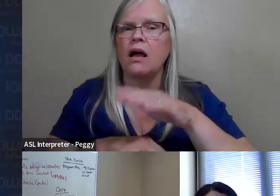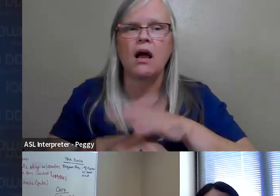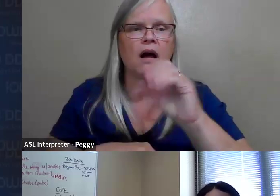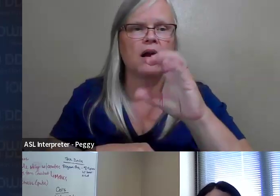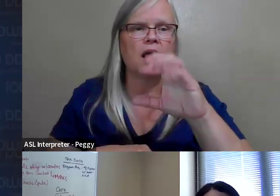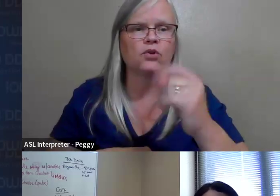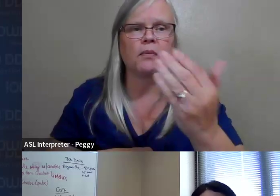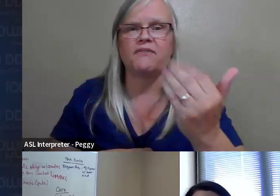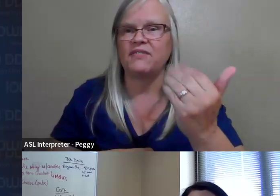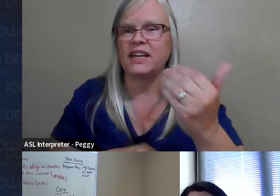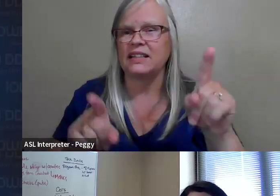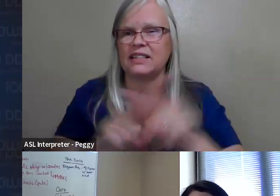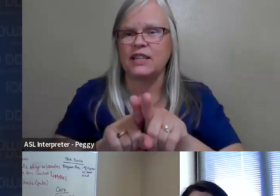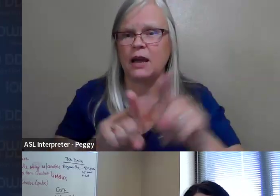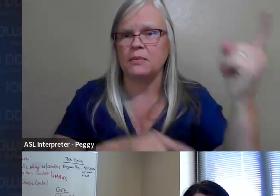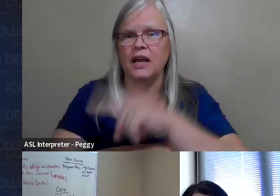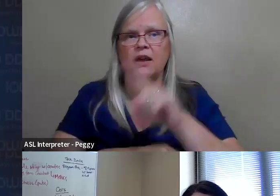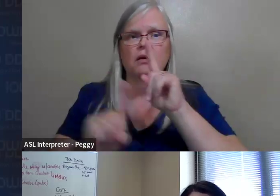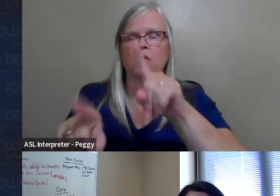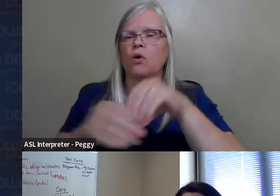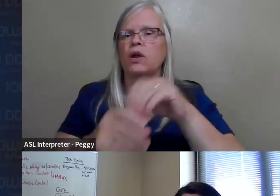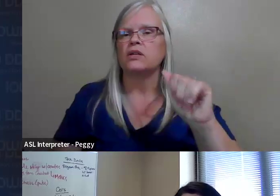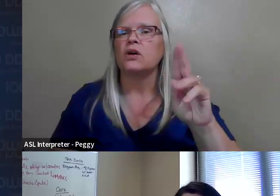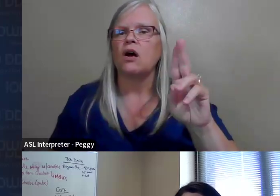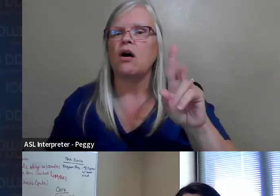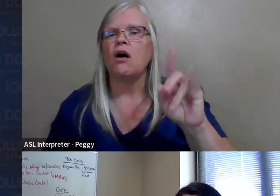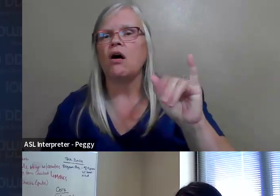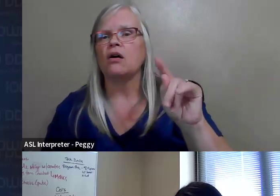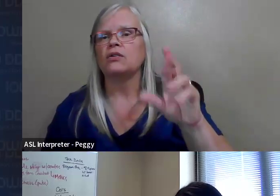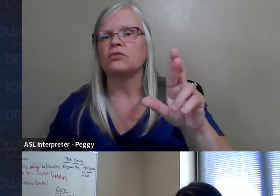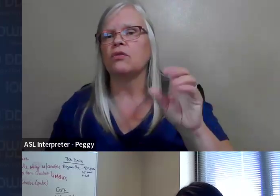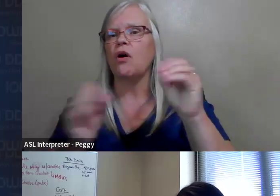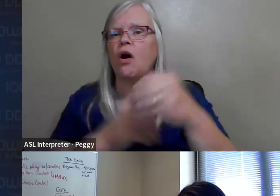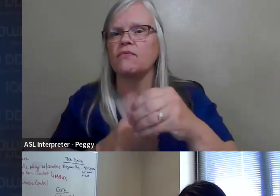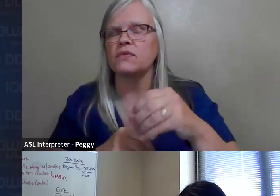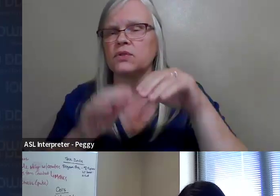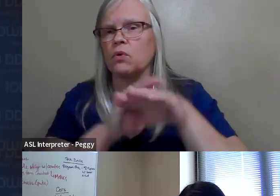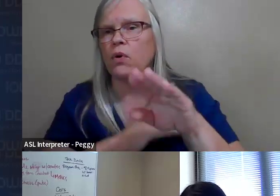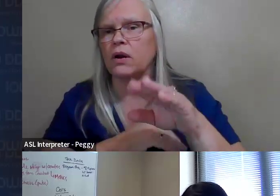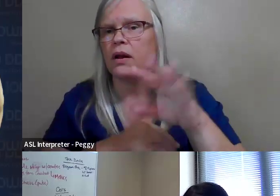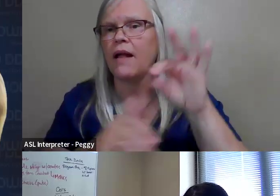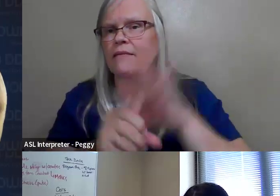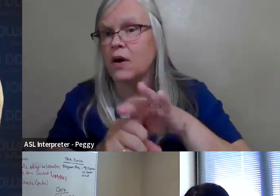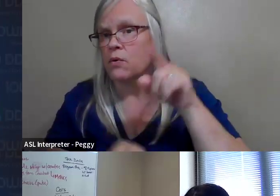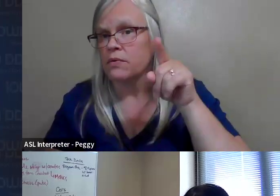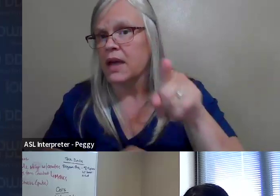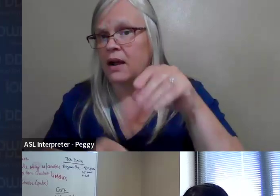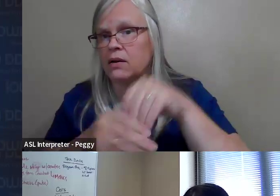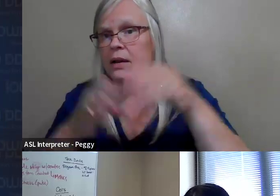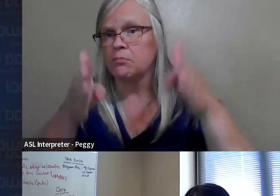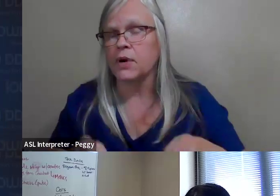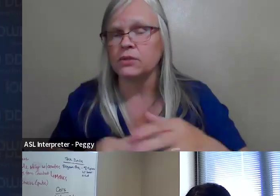October 15th. That's the same day that you can go into your auditor's office and vote there in